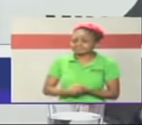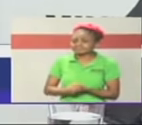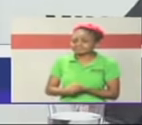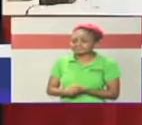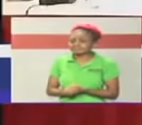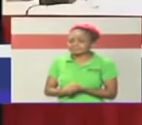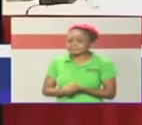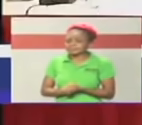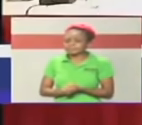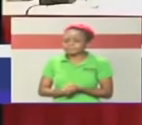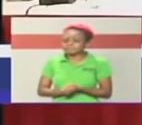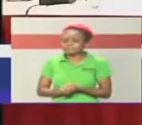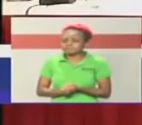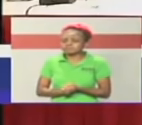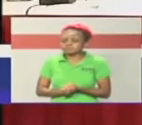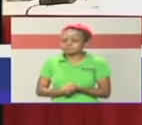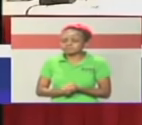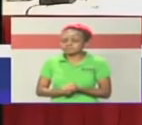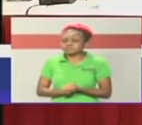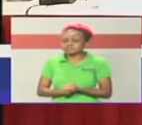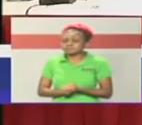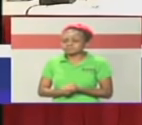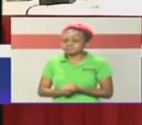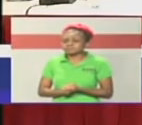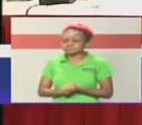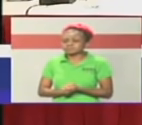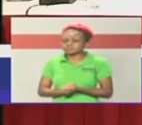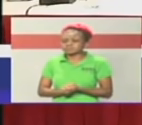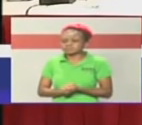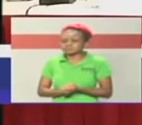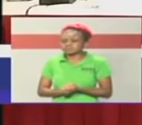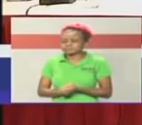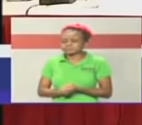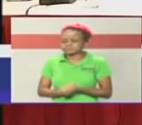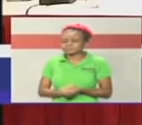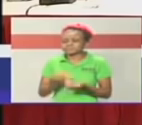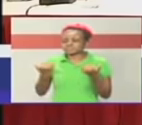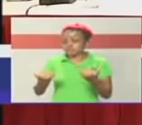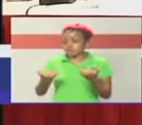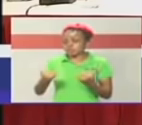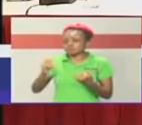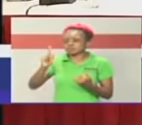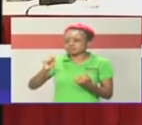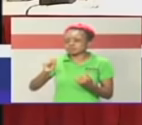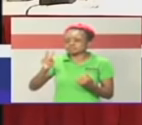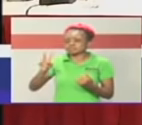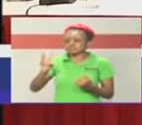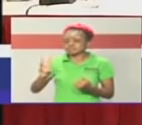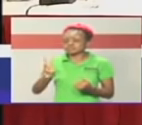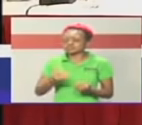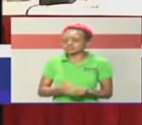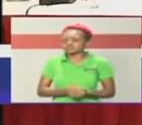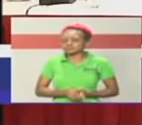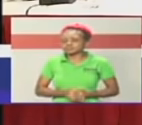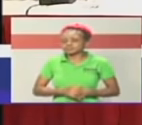much. Thank you very much, Minister. We go to TV6. We're ready for your questions. Good morning.